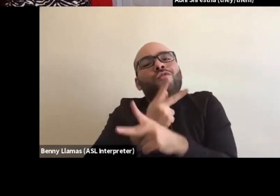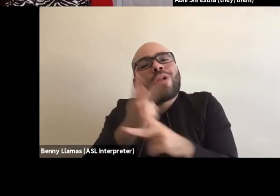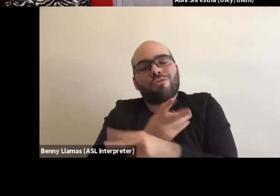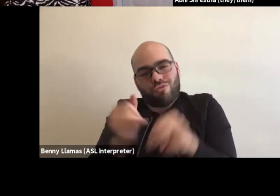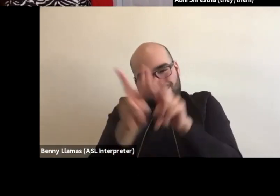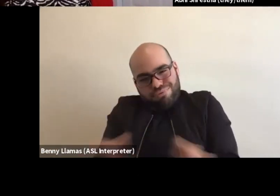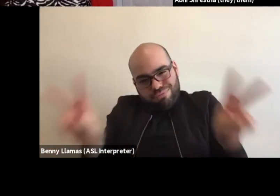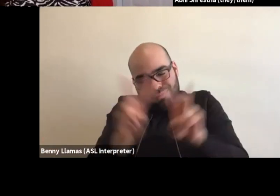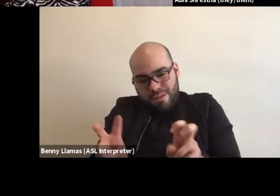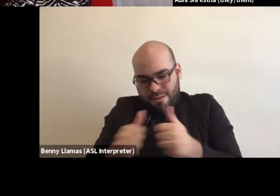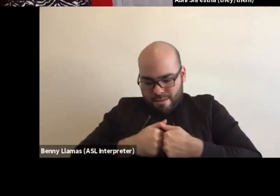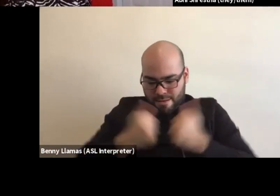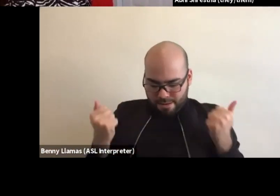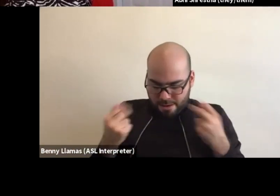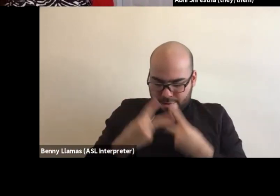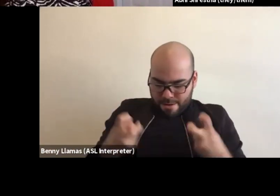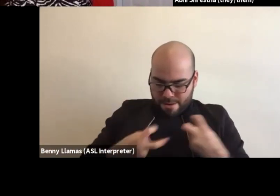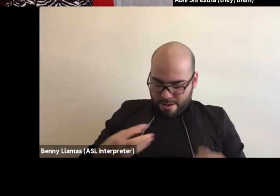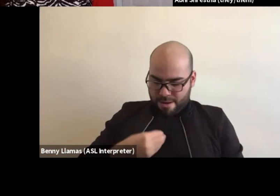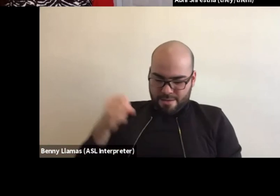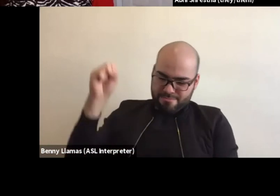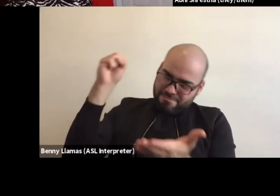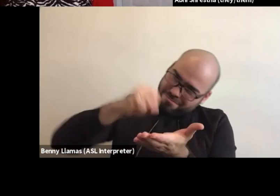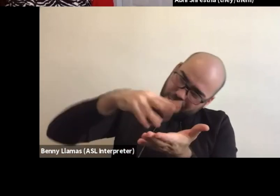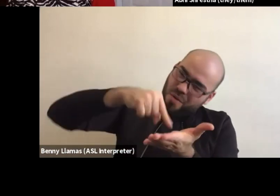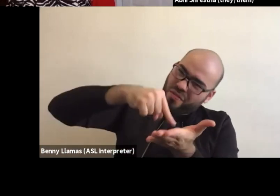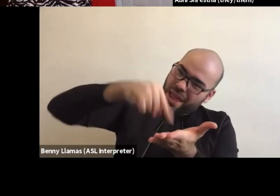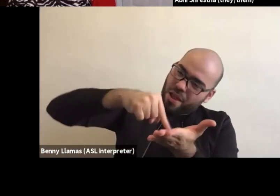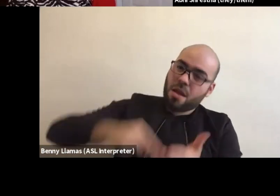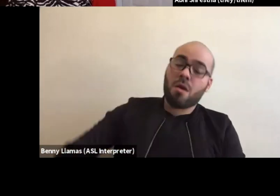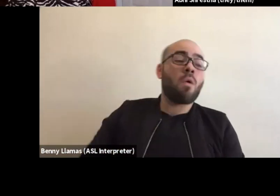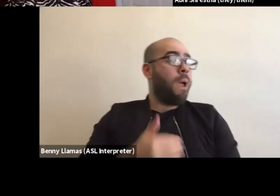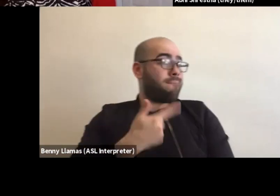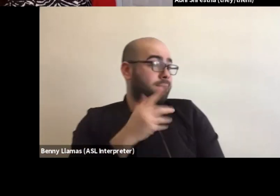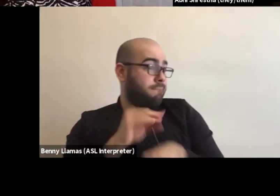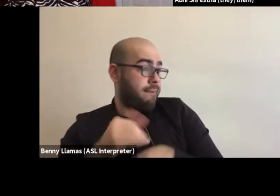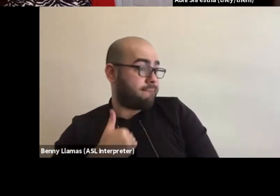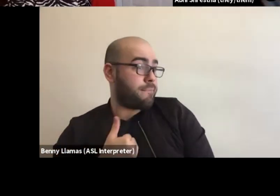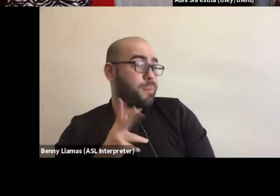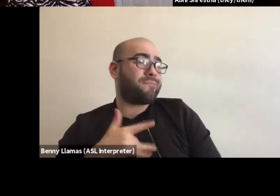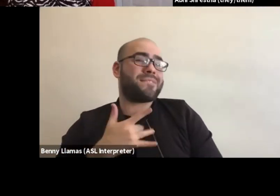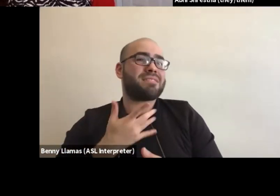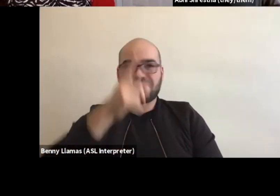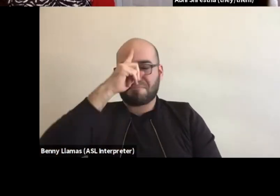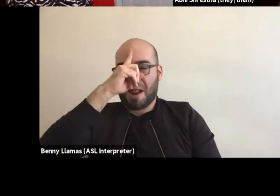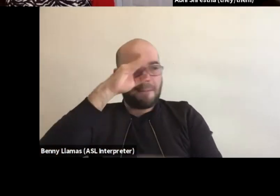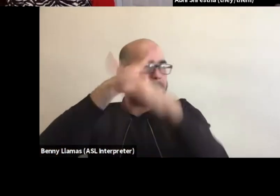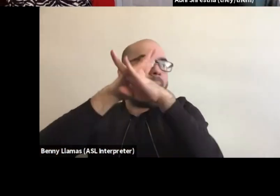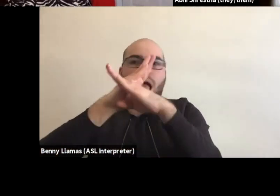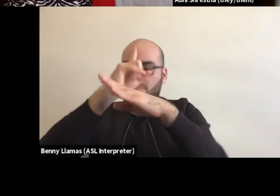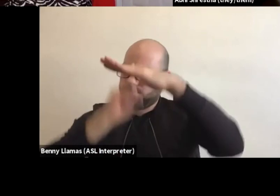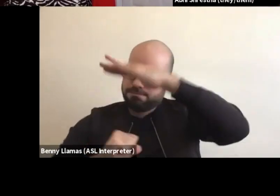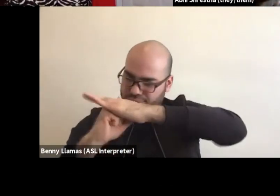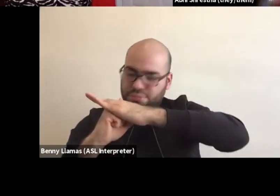tips for anyone who might feel stuck sometimes, even if they you know, like trying to do this, don't